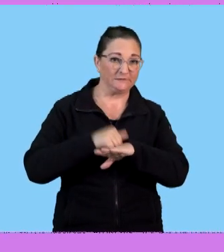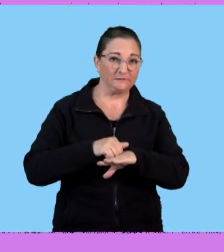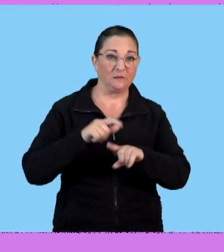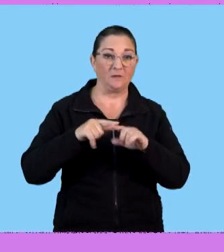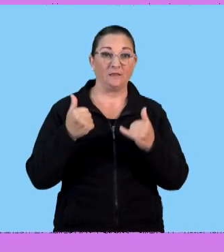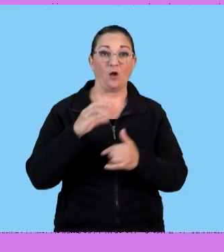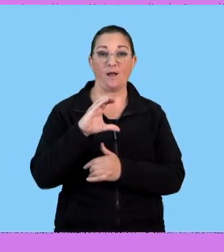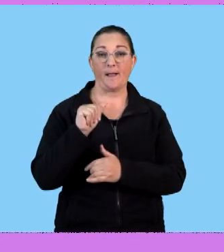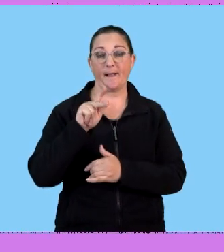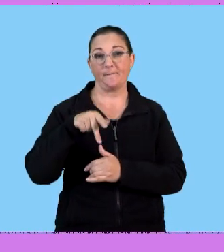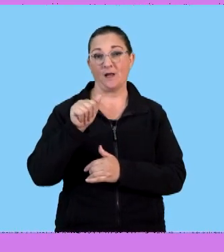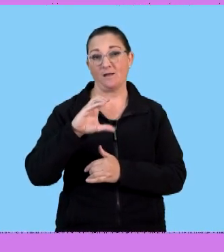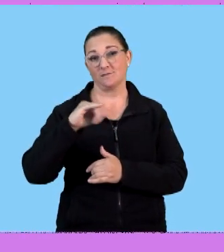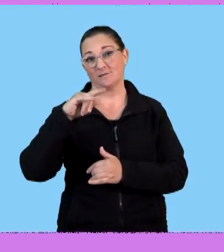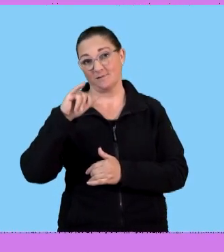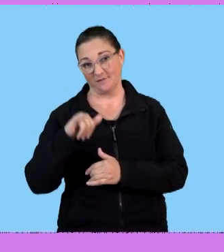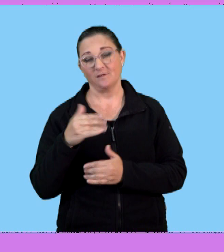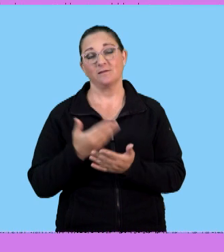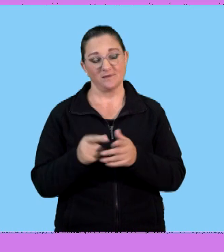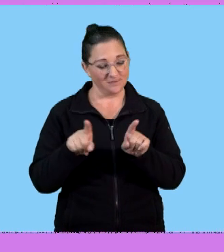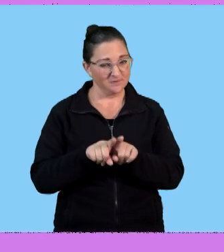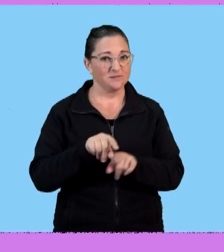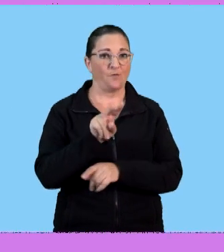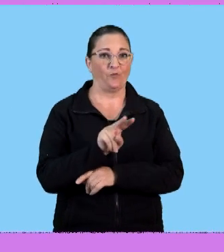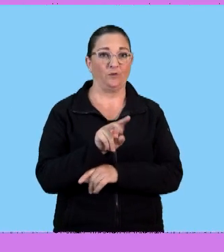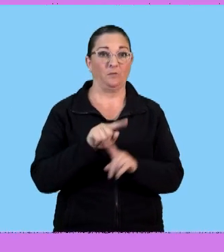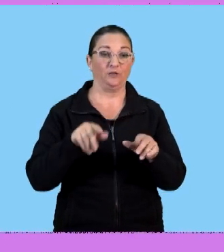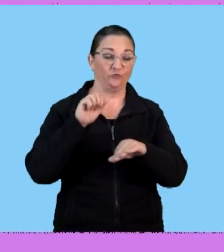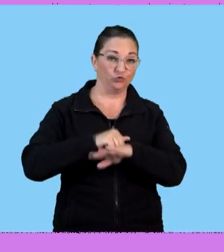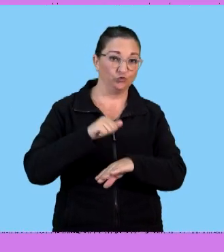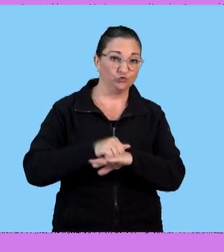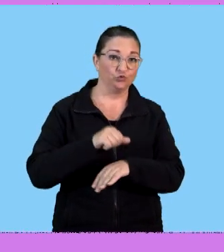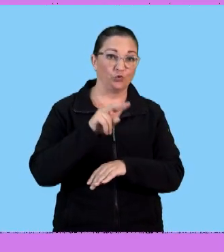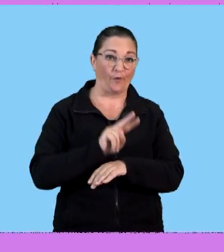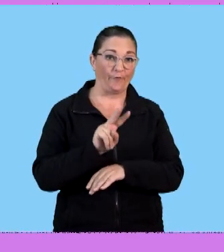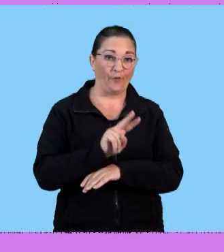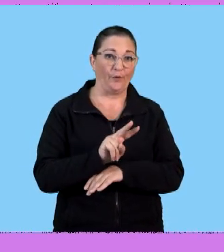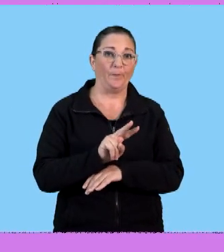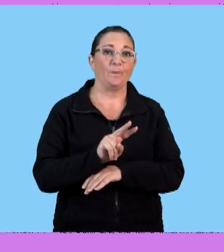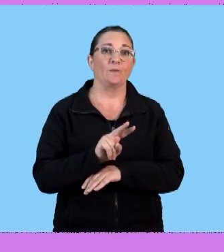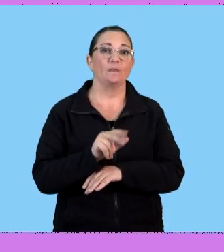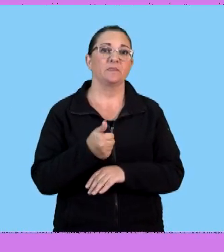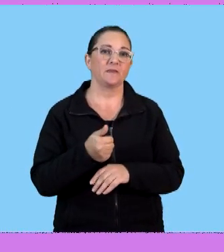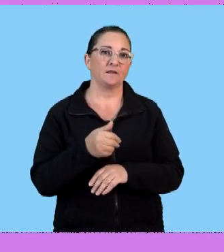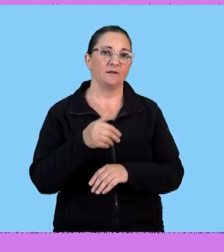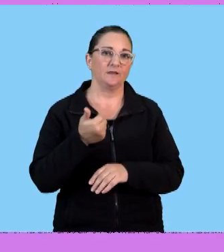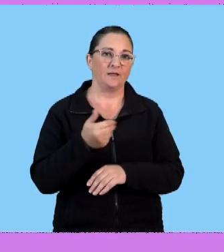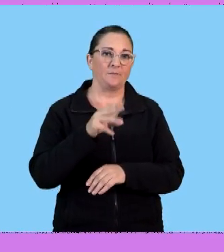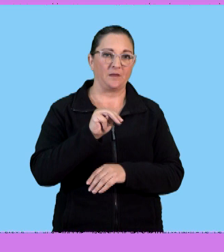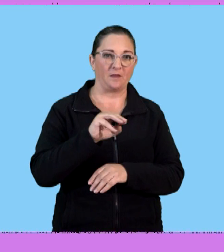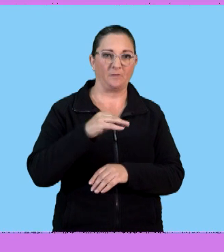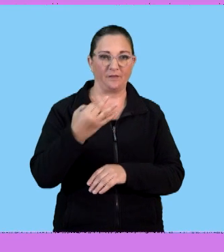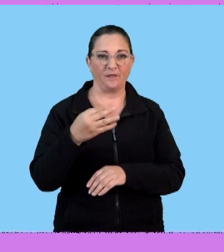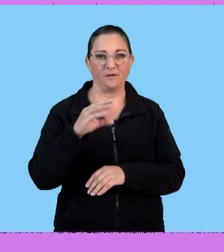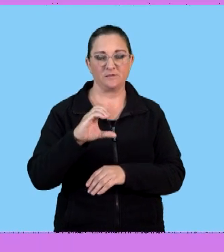capacity also refers to volume. And then we know the units for solid volume is, for example, cubic